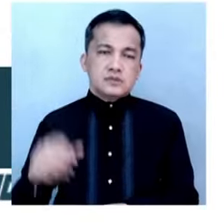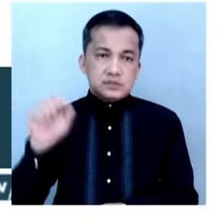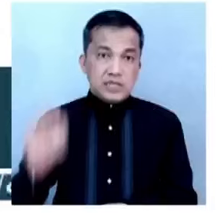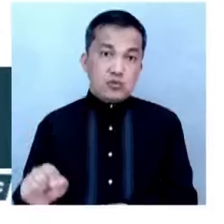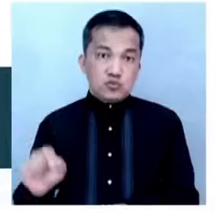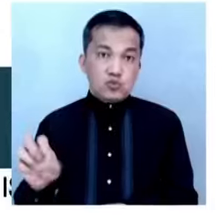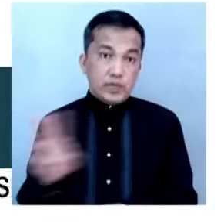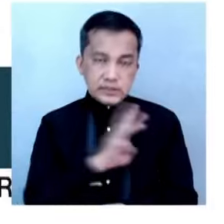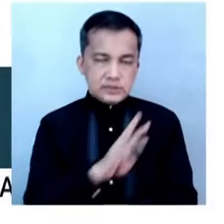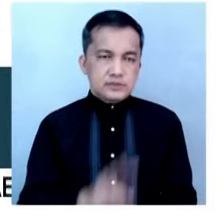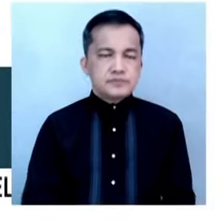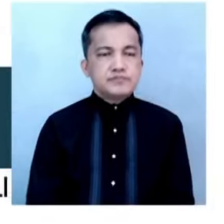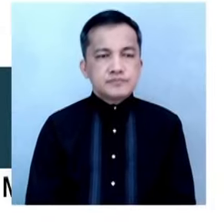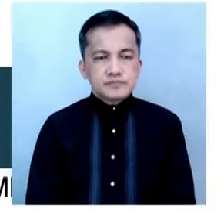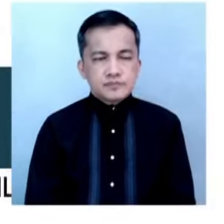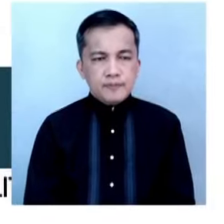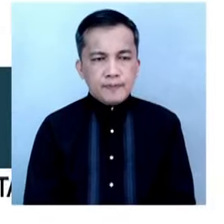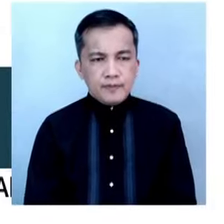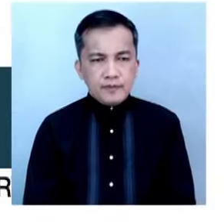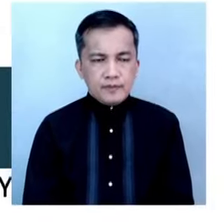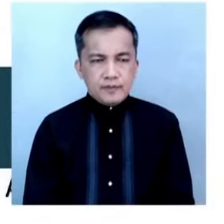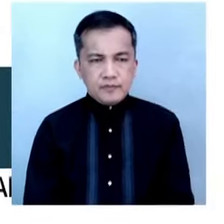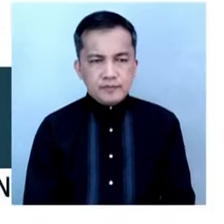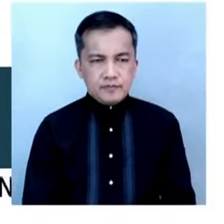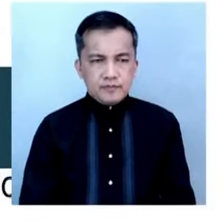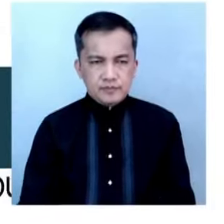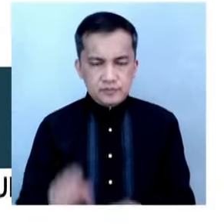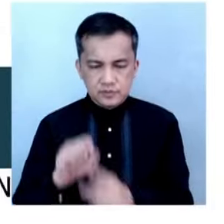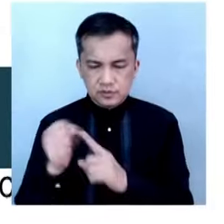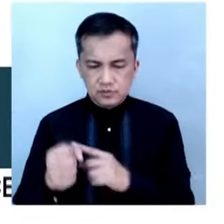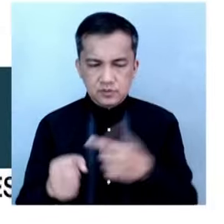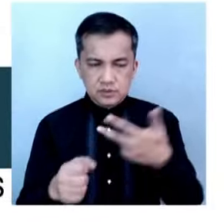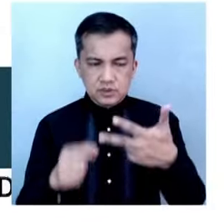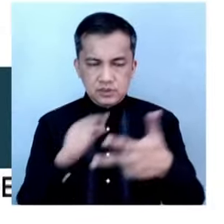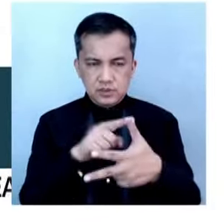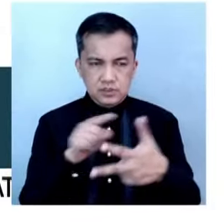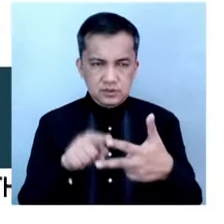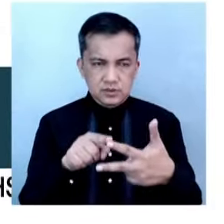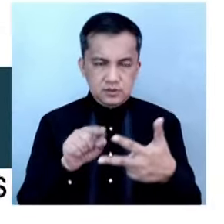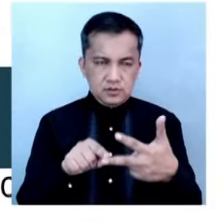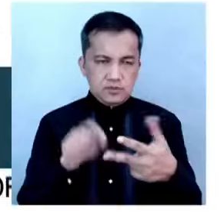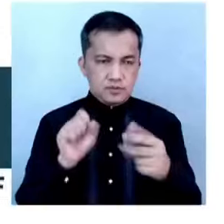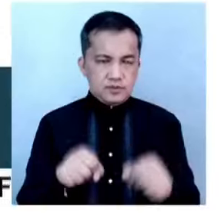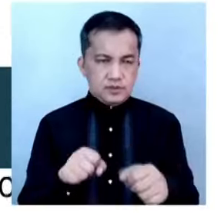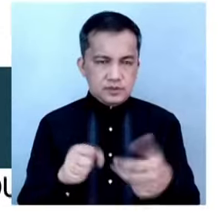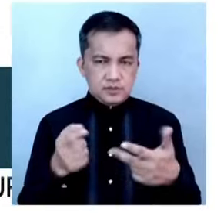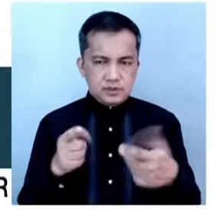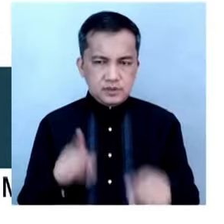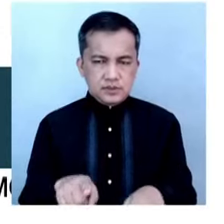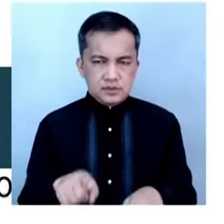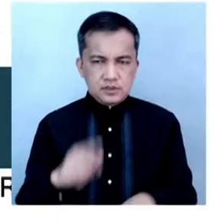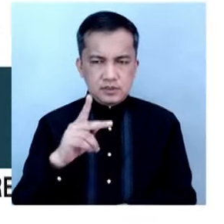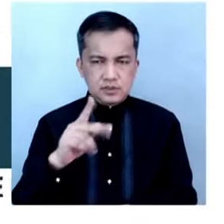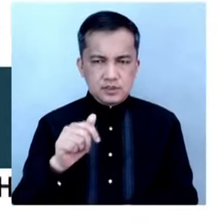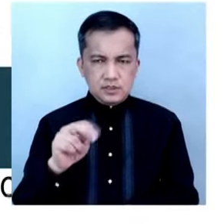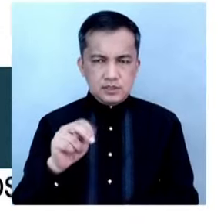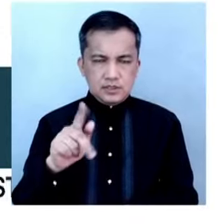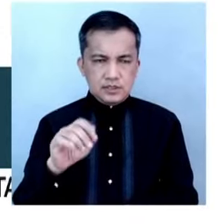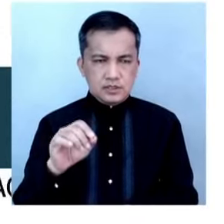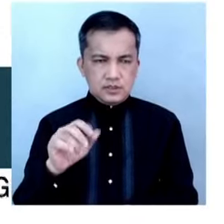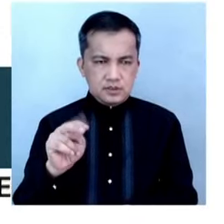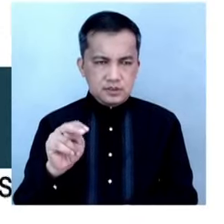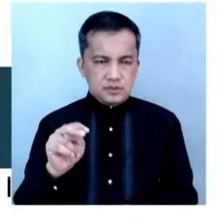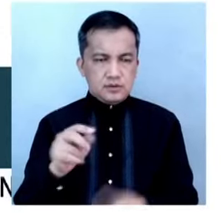meron po kaming tinitingnan tatlong scenarios, if you will, na posibleng mangyari sa status ng Canlaon. Number